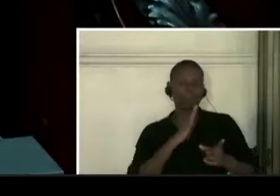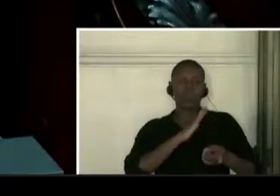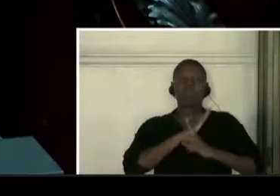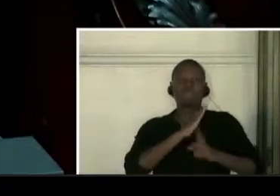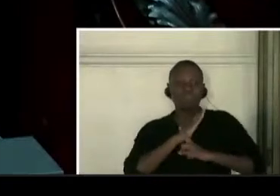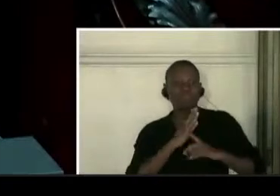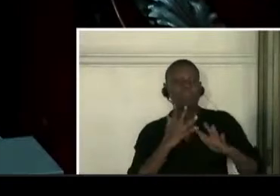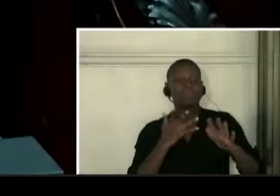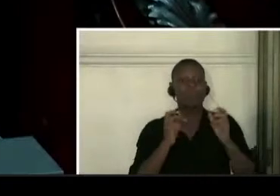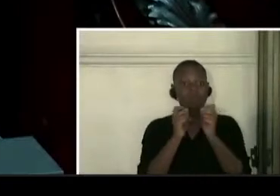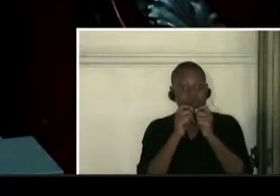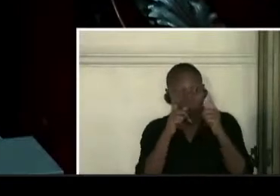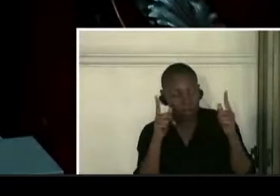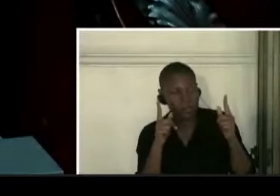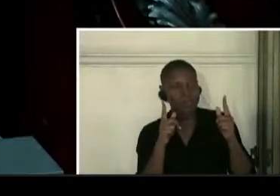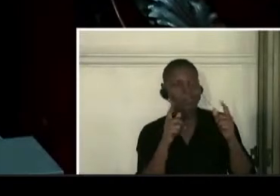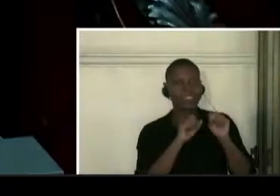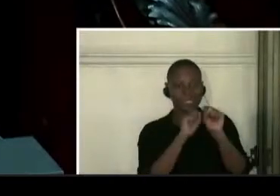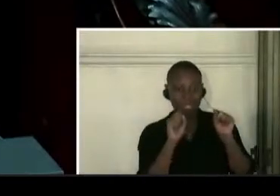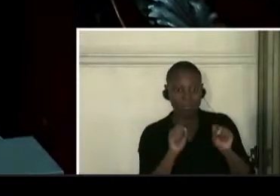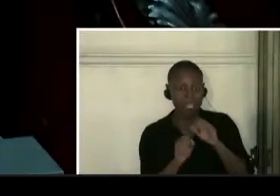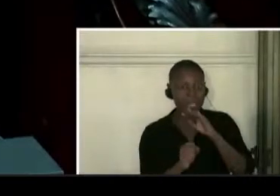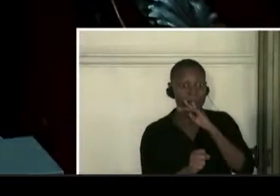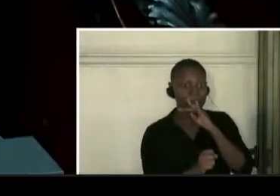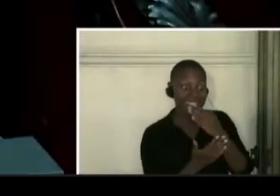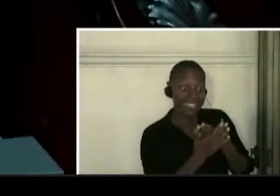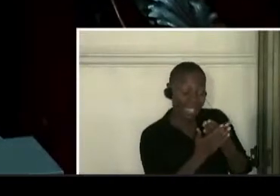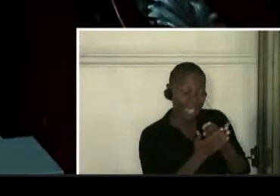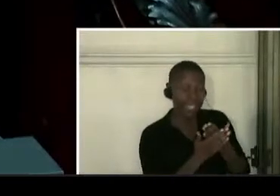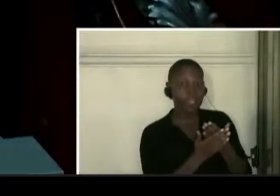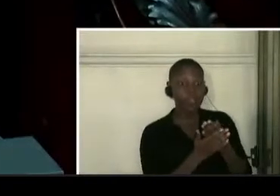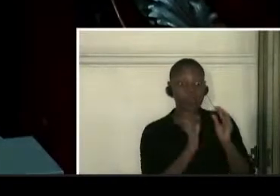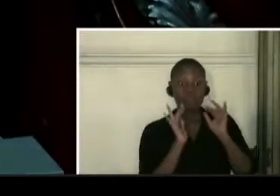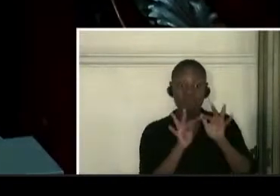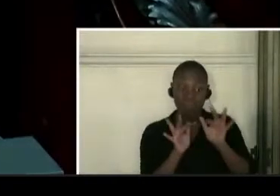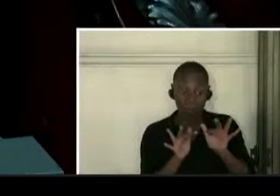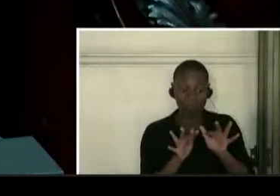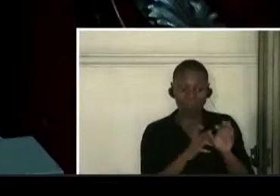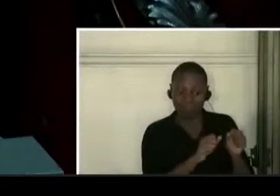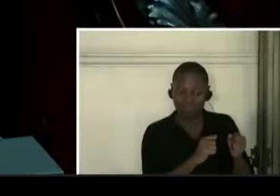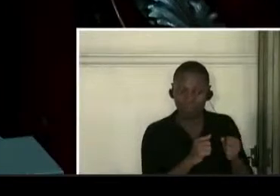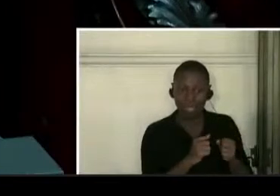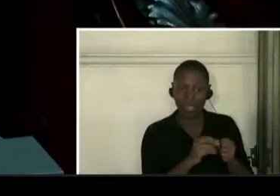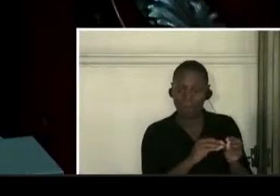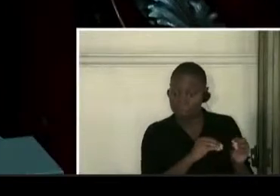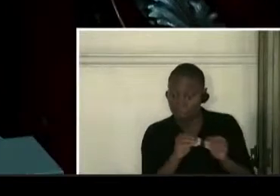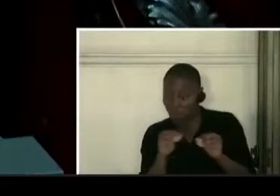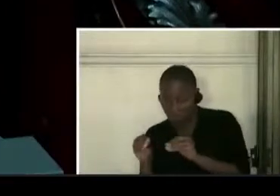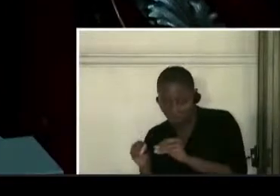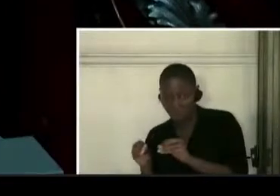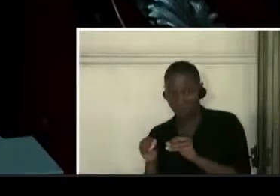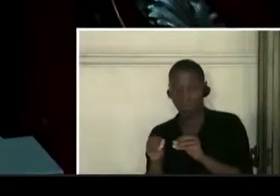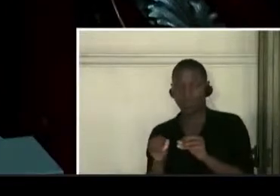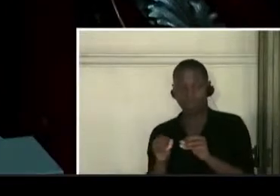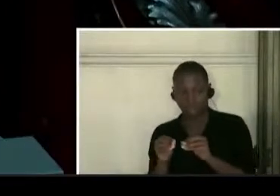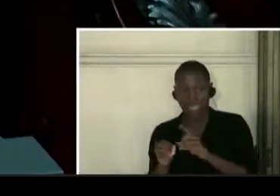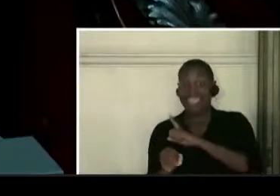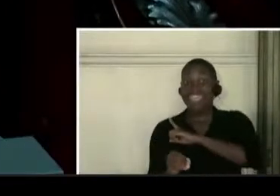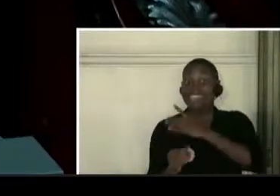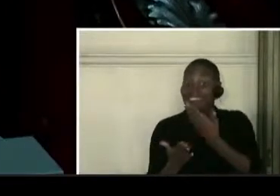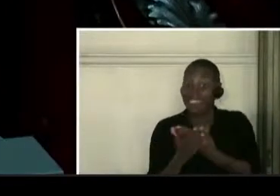assist in giving people more time to take action during the flooding and potentially save the lives.